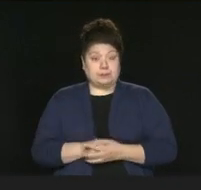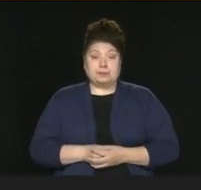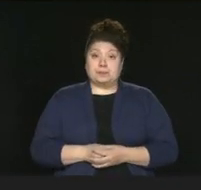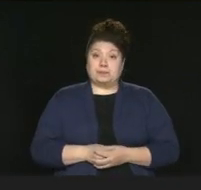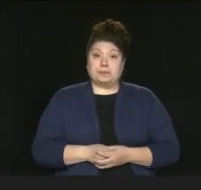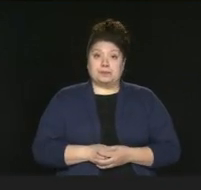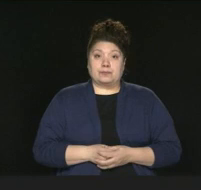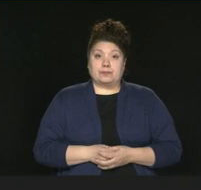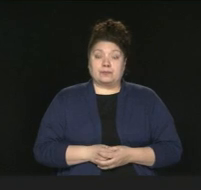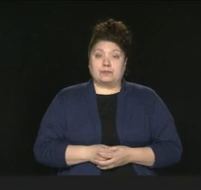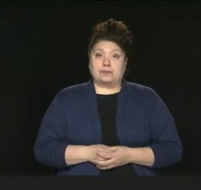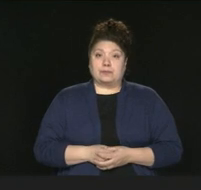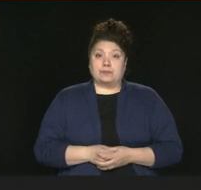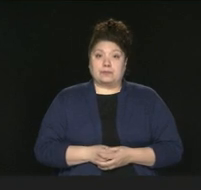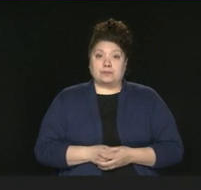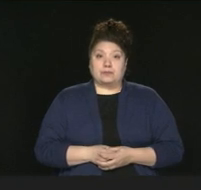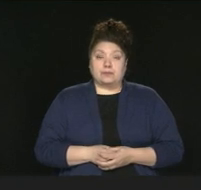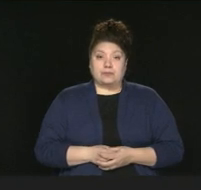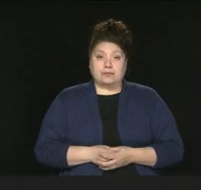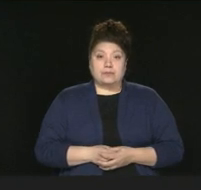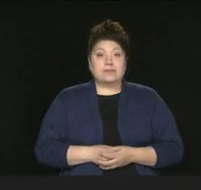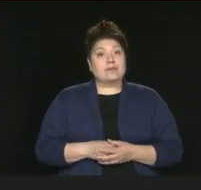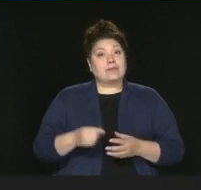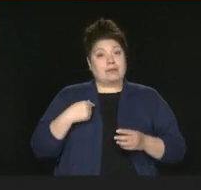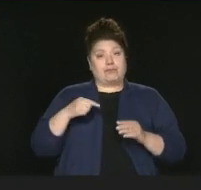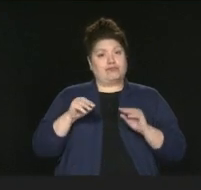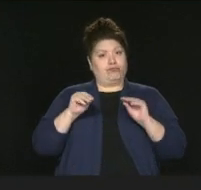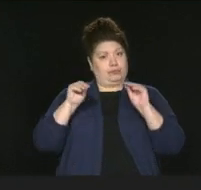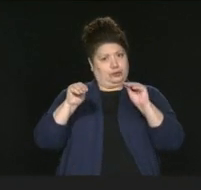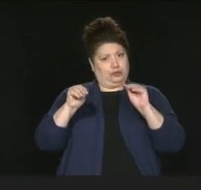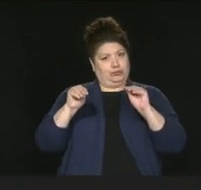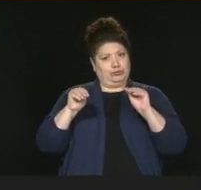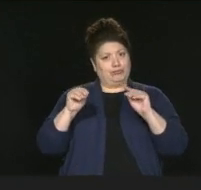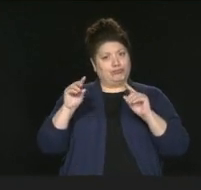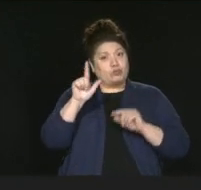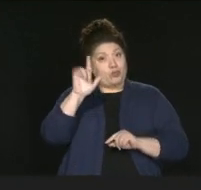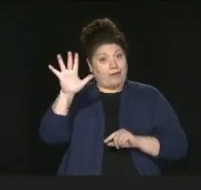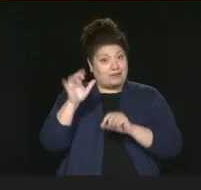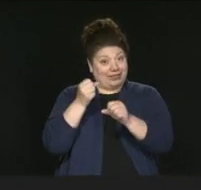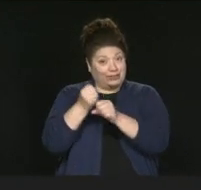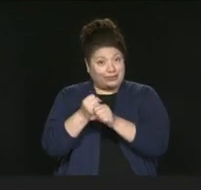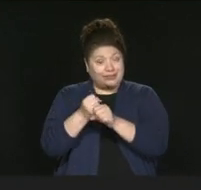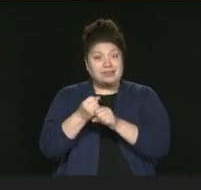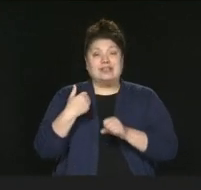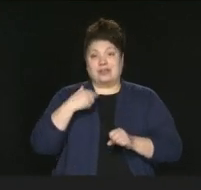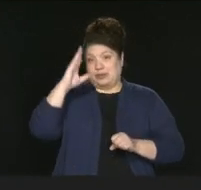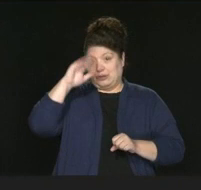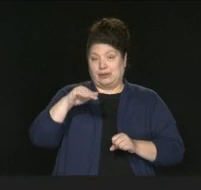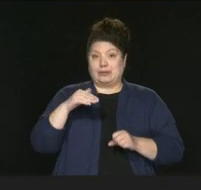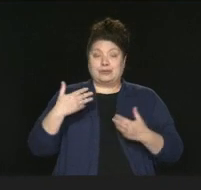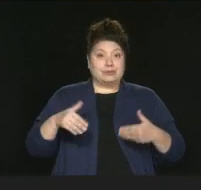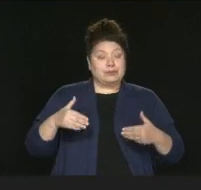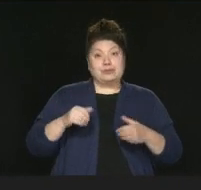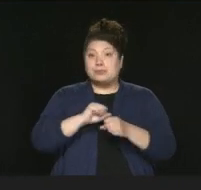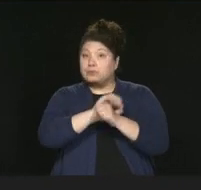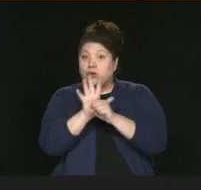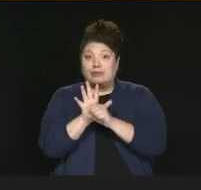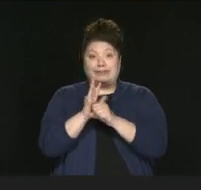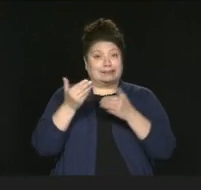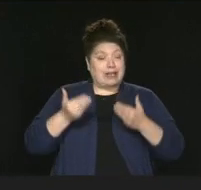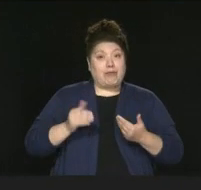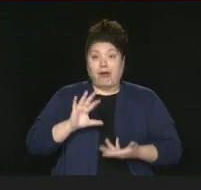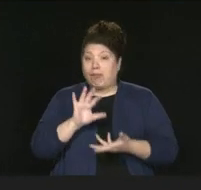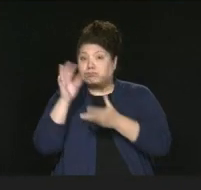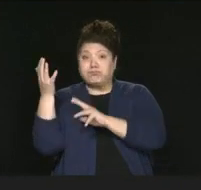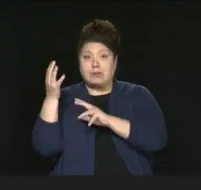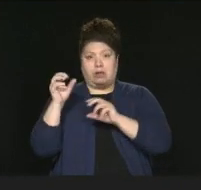I taught for 25 years, and I know very well that the impact of such a crisis can have serious repercussions on, for